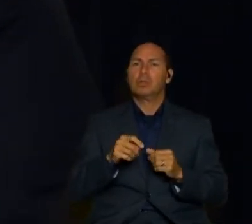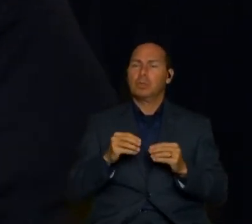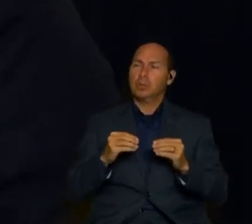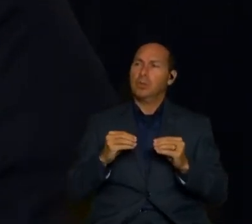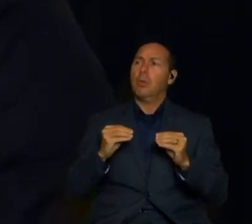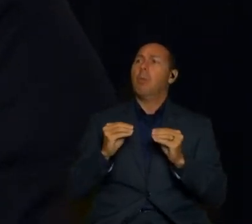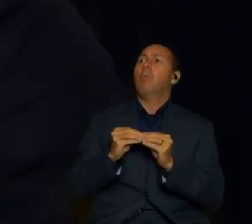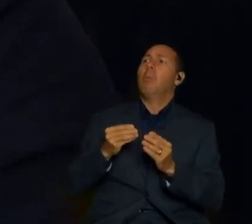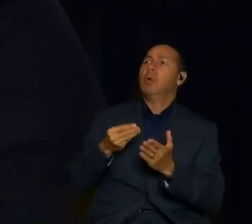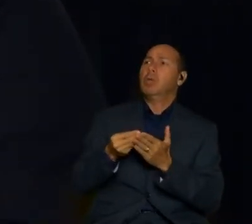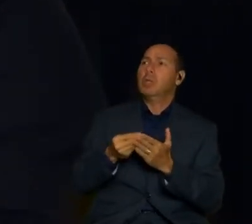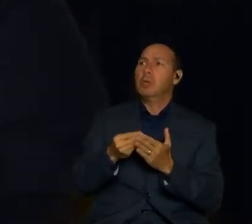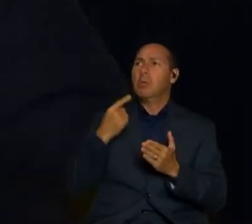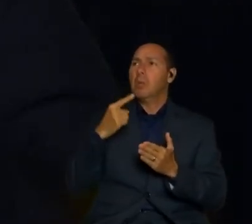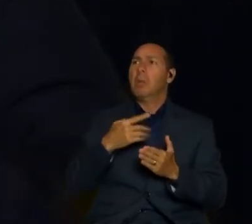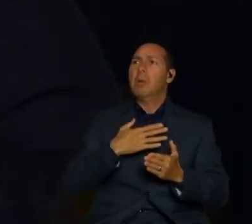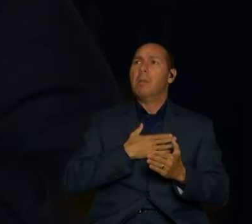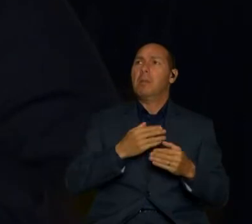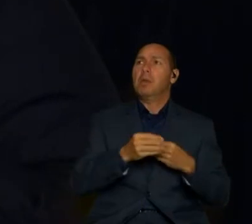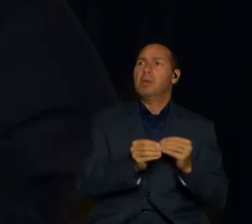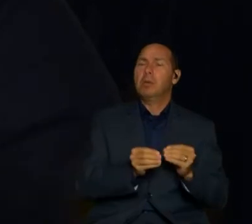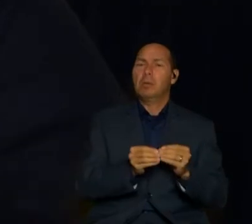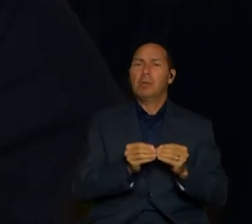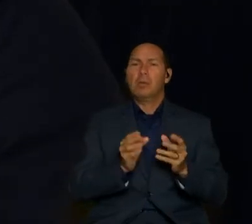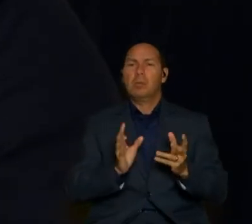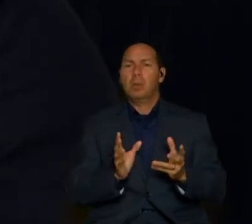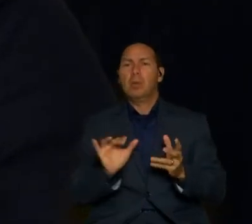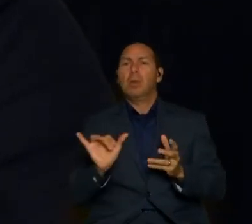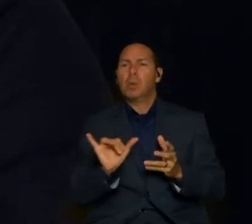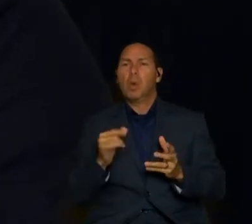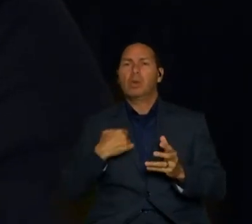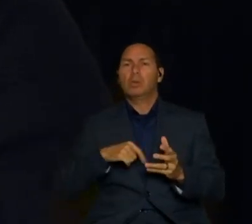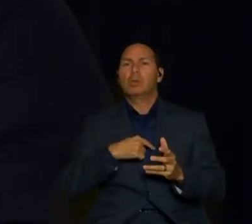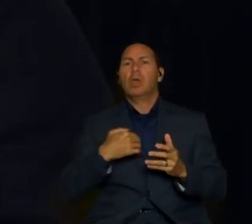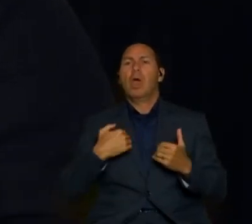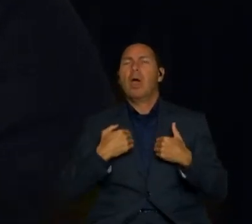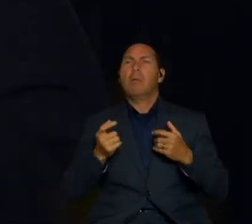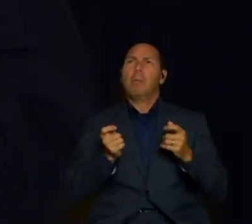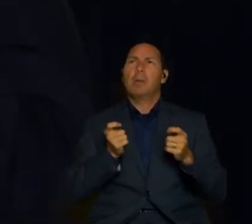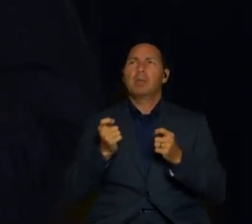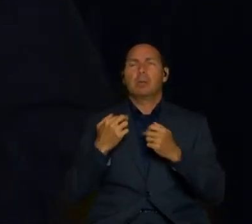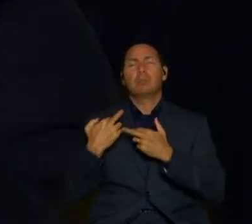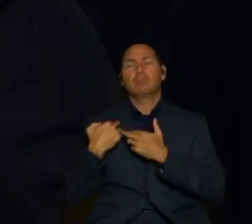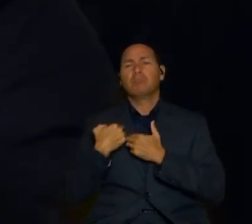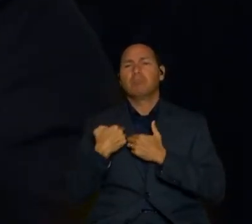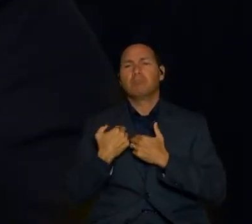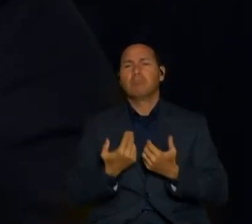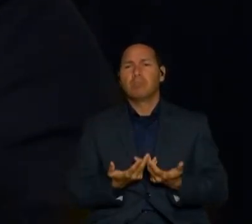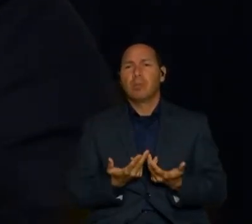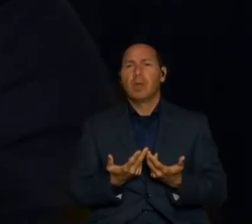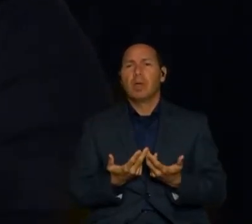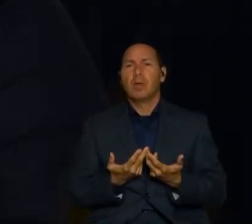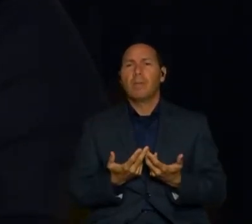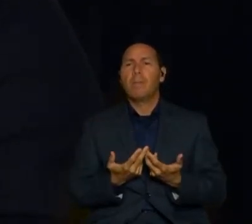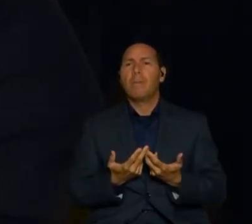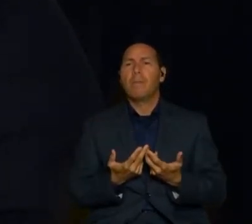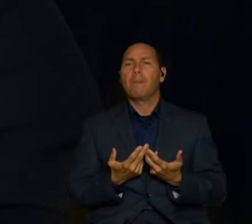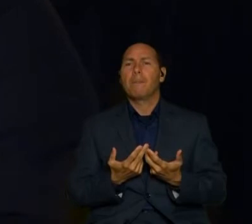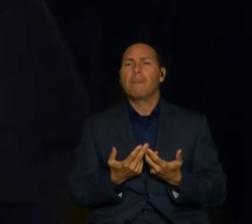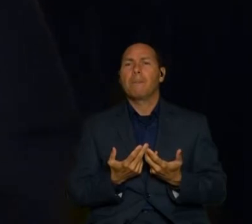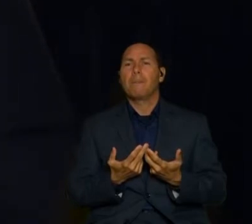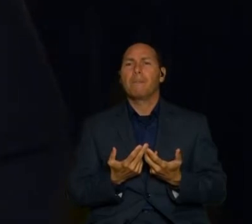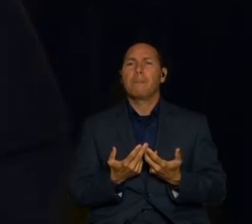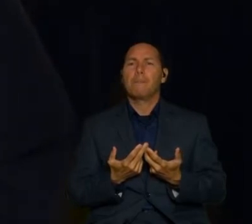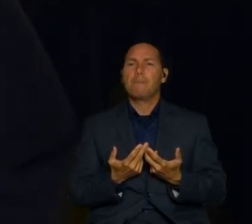more budget for my office. But we do have the management responsibility. And I think that the way to make